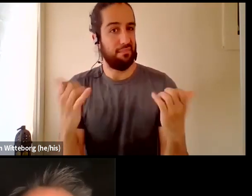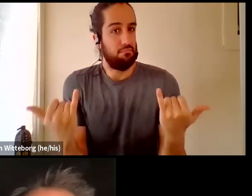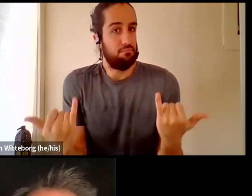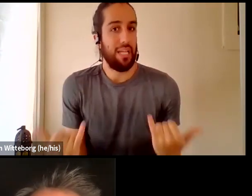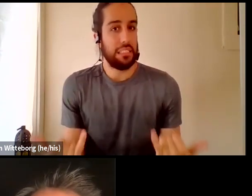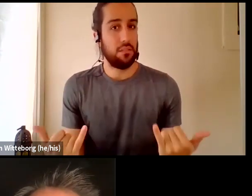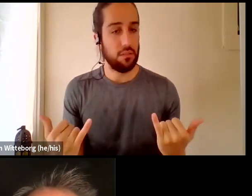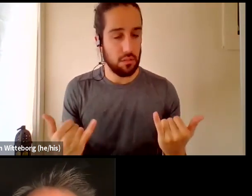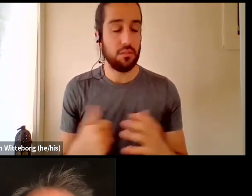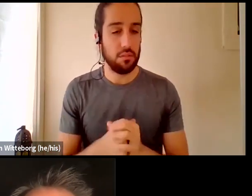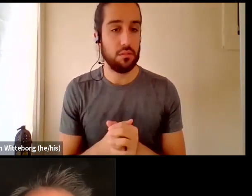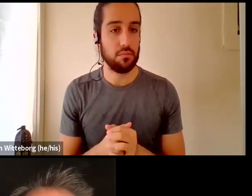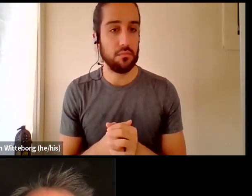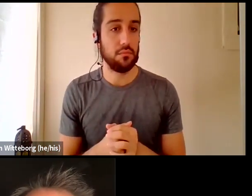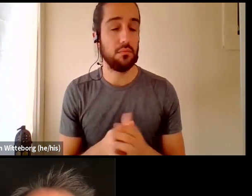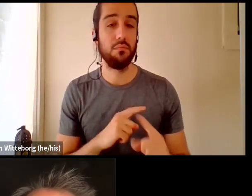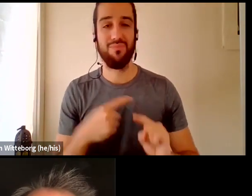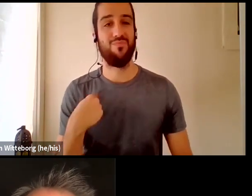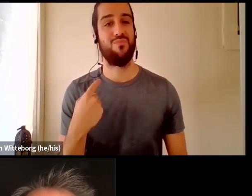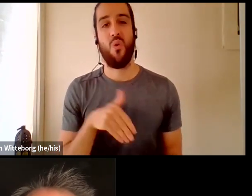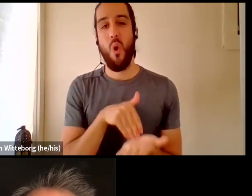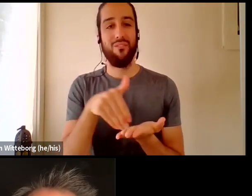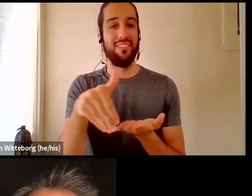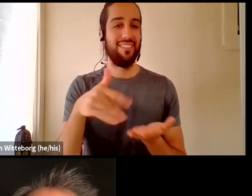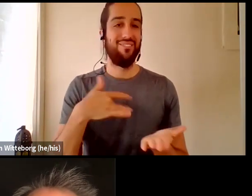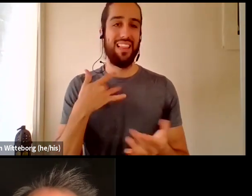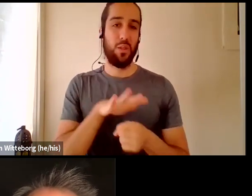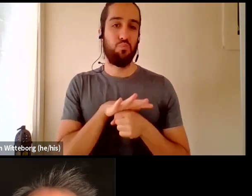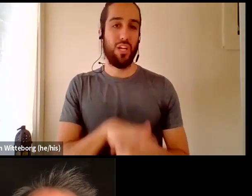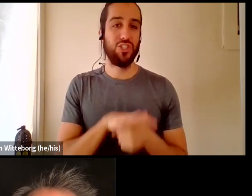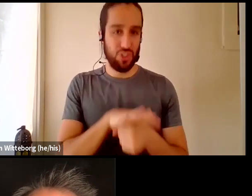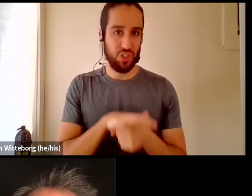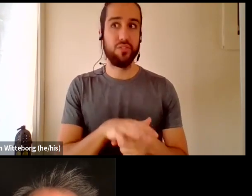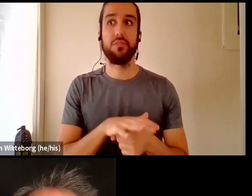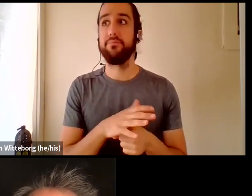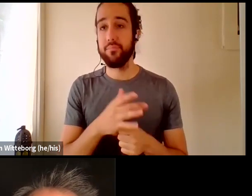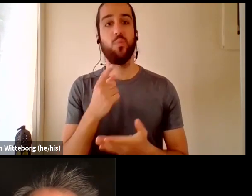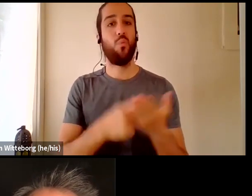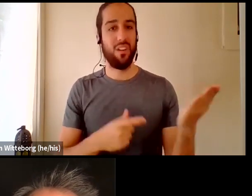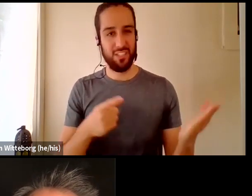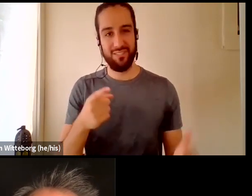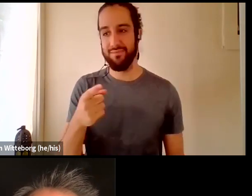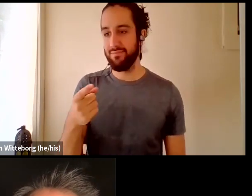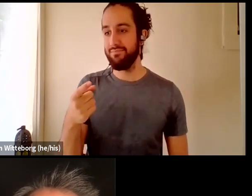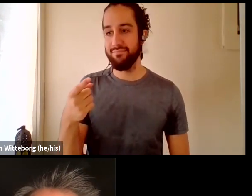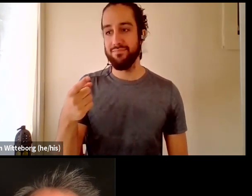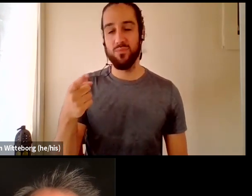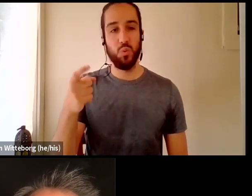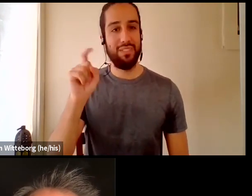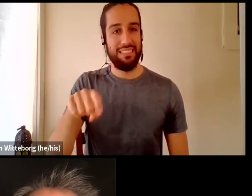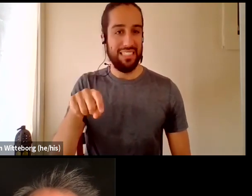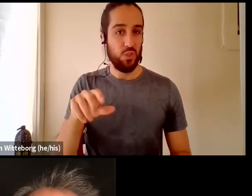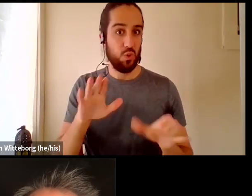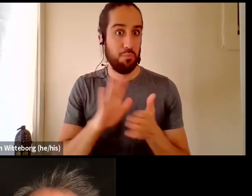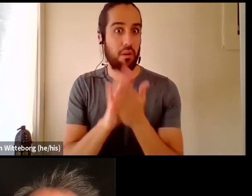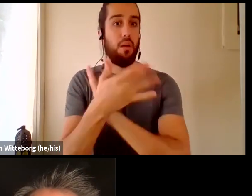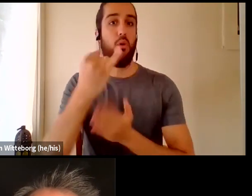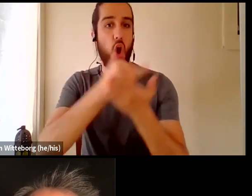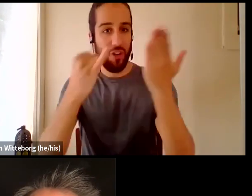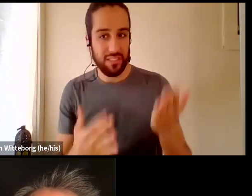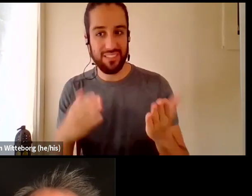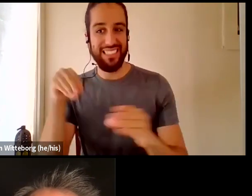do often feel the pressure of what it is to be an artist in the American theater. And it's like, oh, I should be writing that thing that I was going to